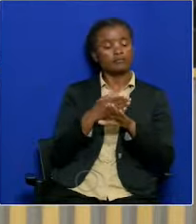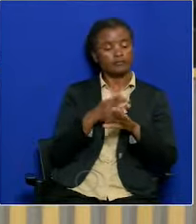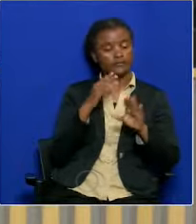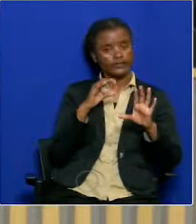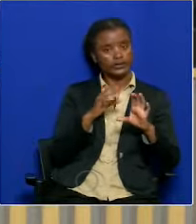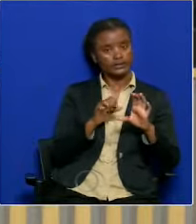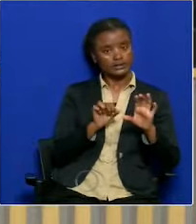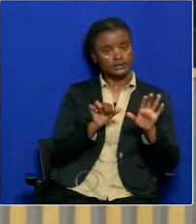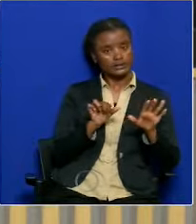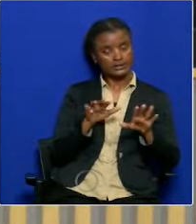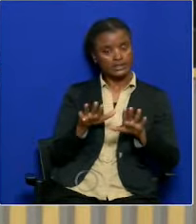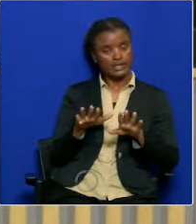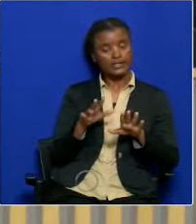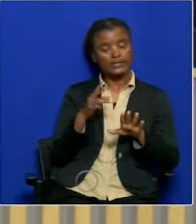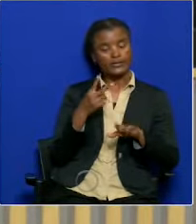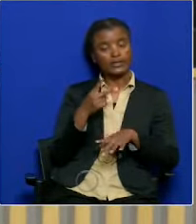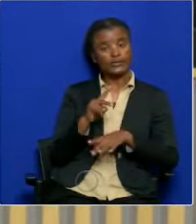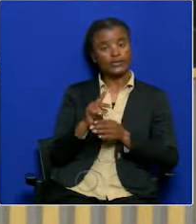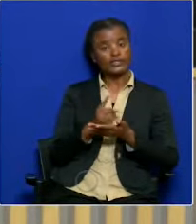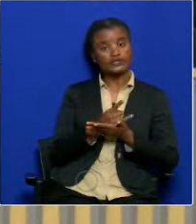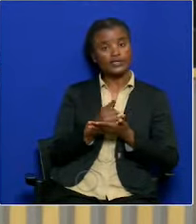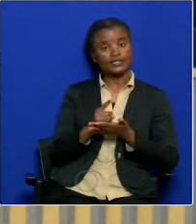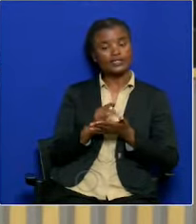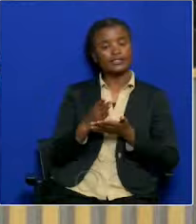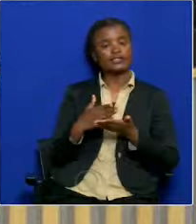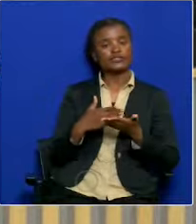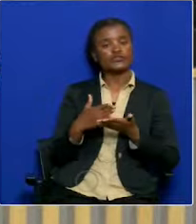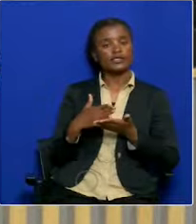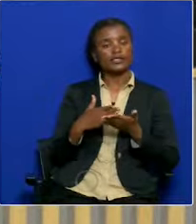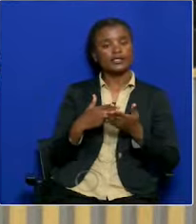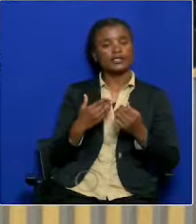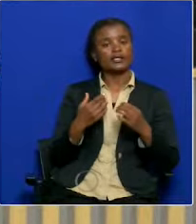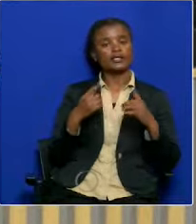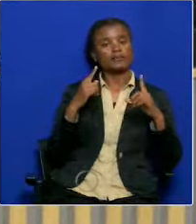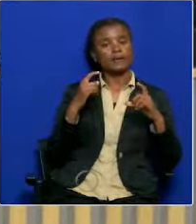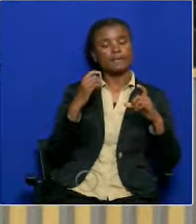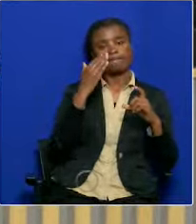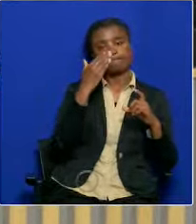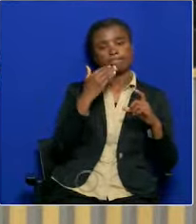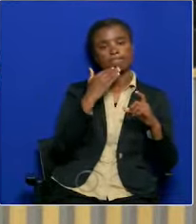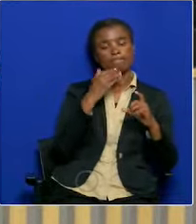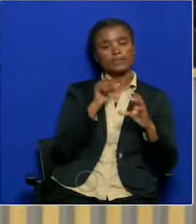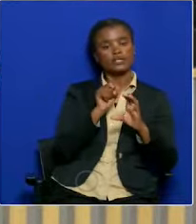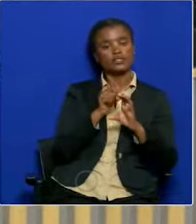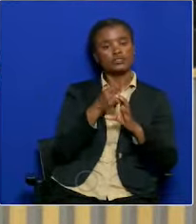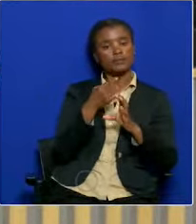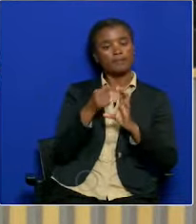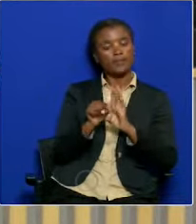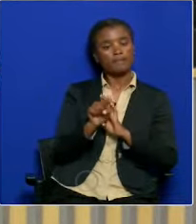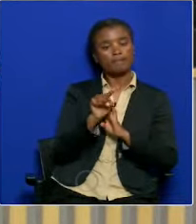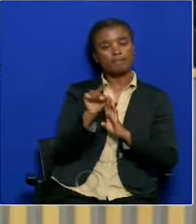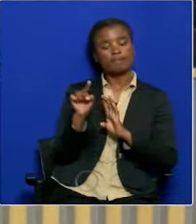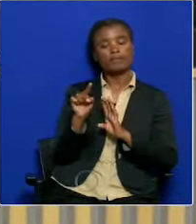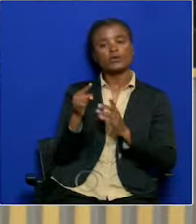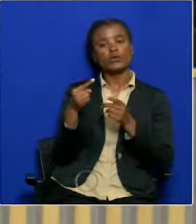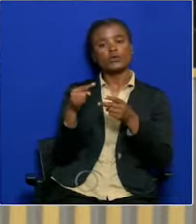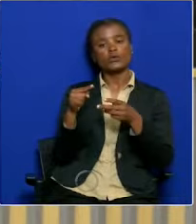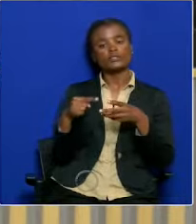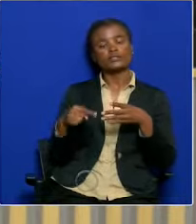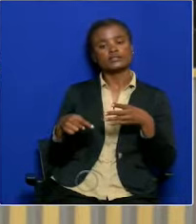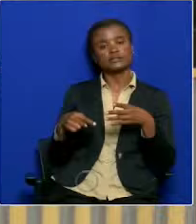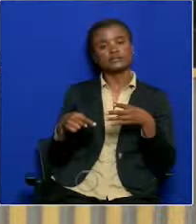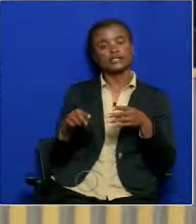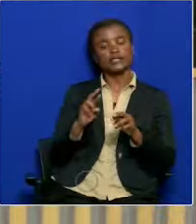he shares the screenshot with you of the audit report, it's 10:22